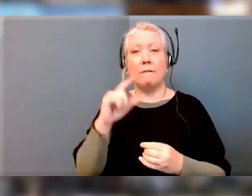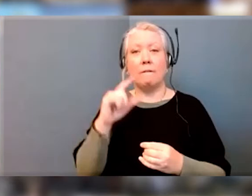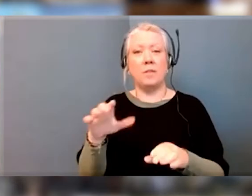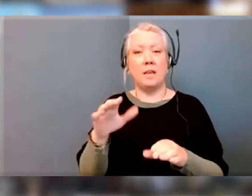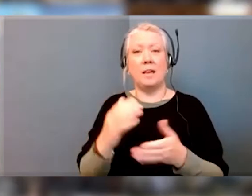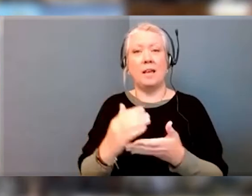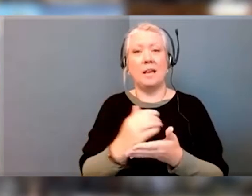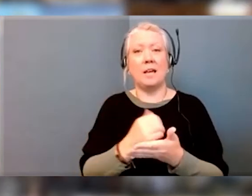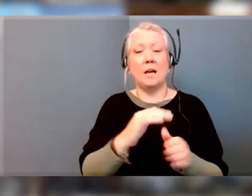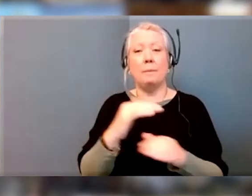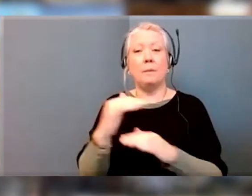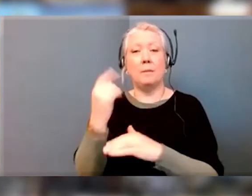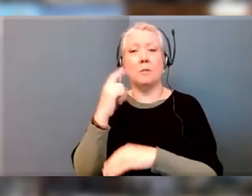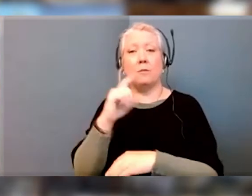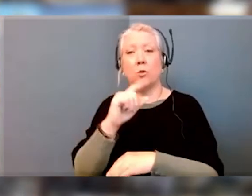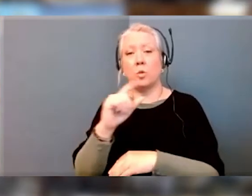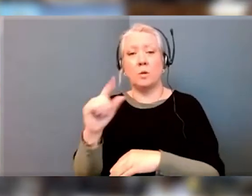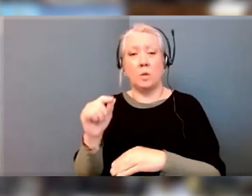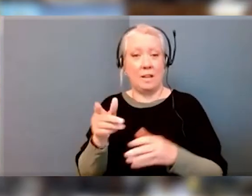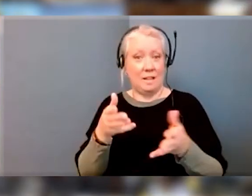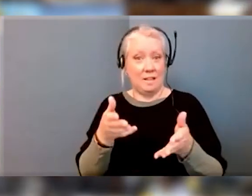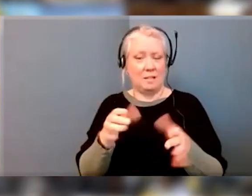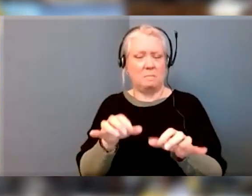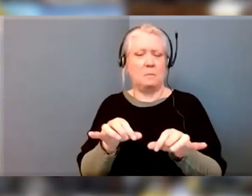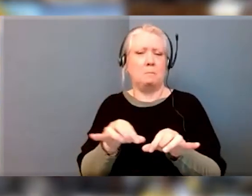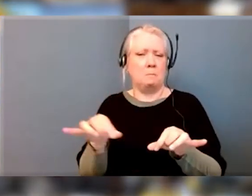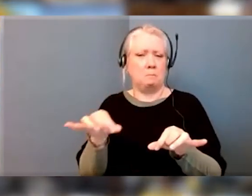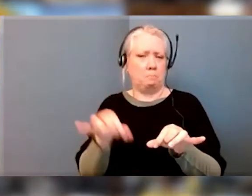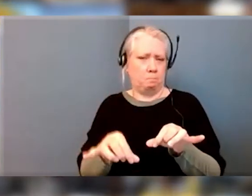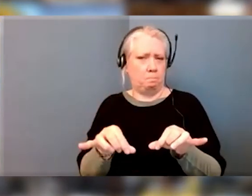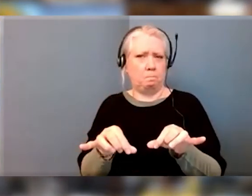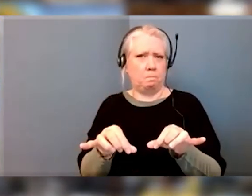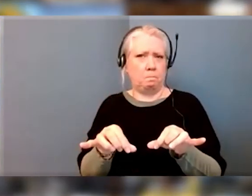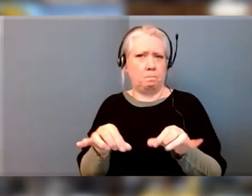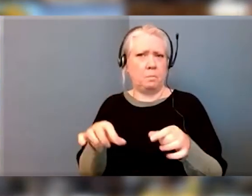that are currently in effect and will remain in effect presumably until